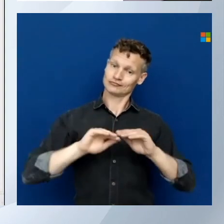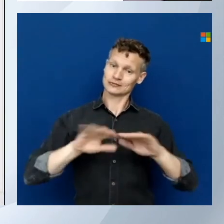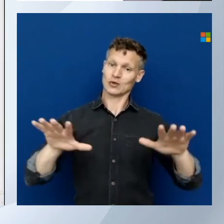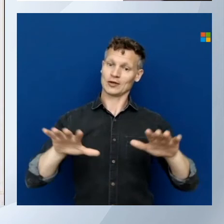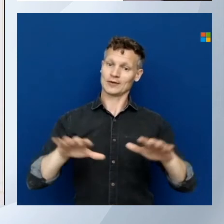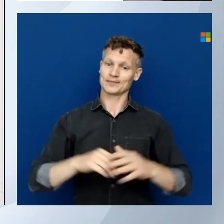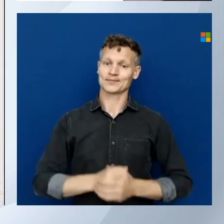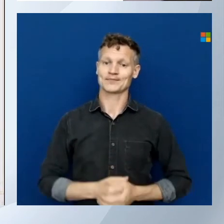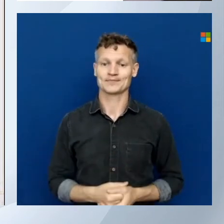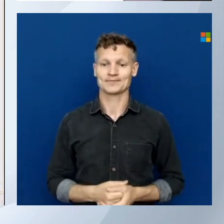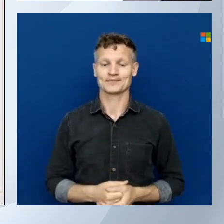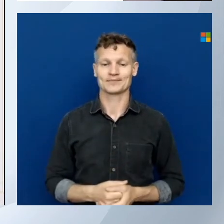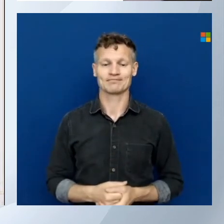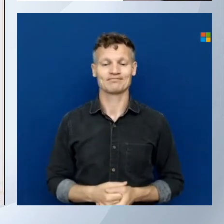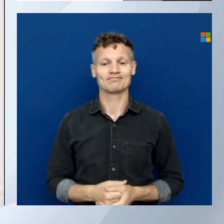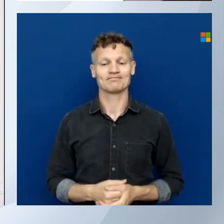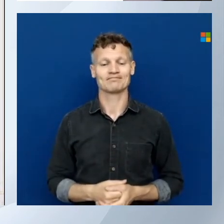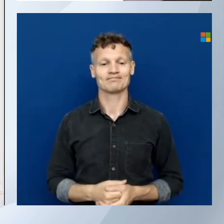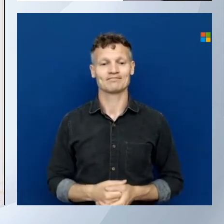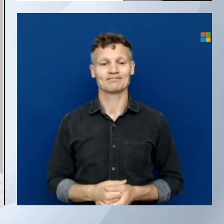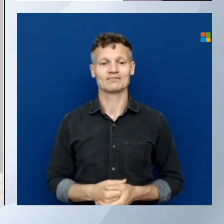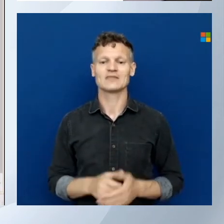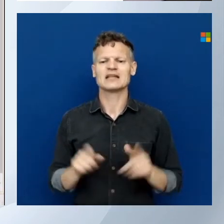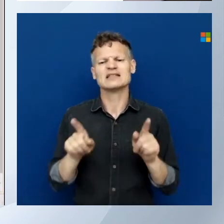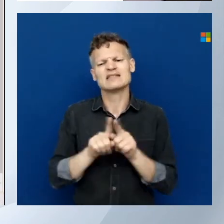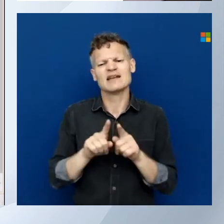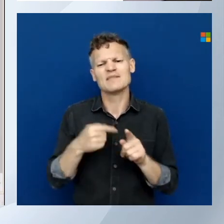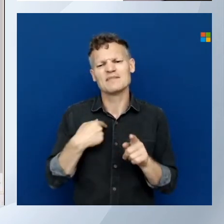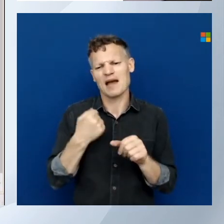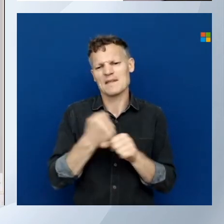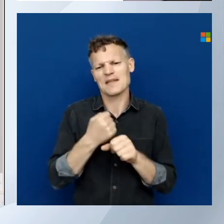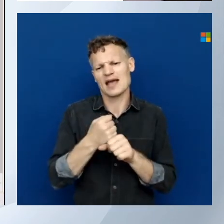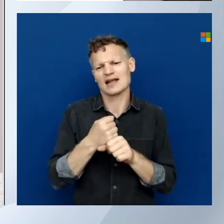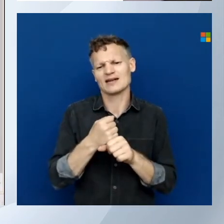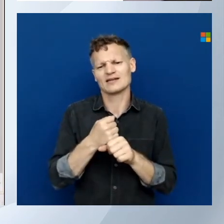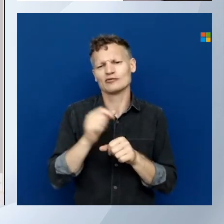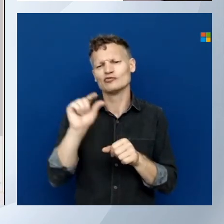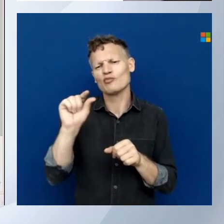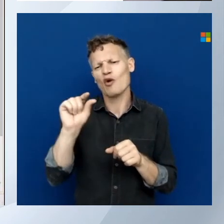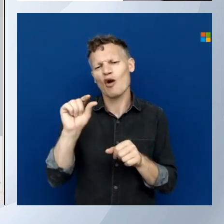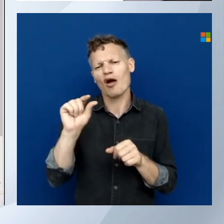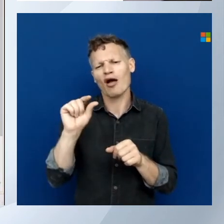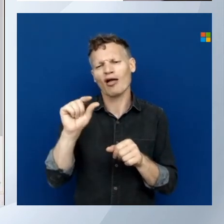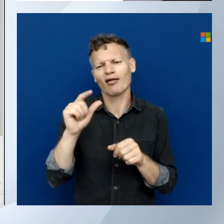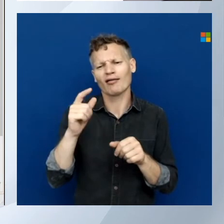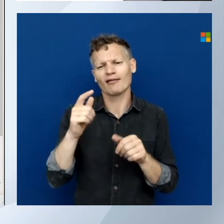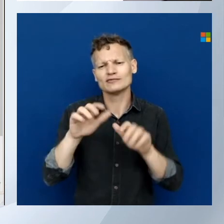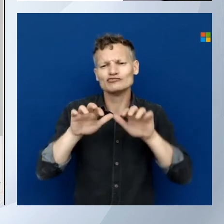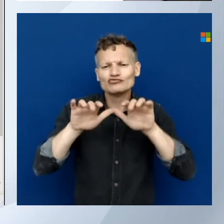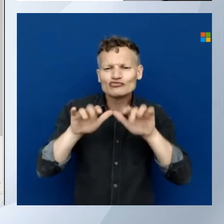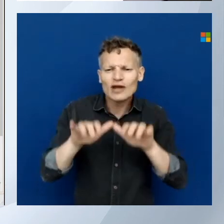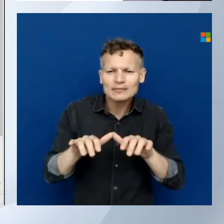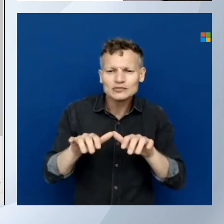And I even created like a small PowerShell script to check if the resources were actually created.